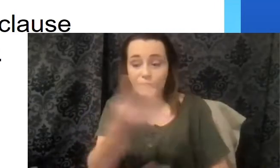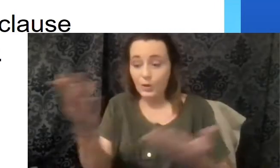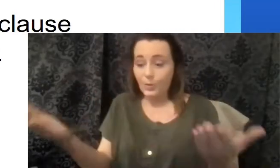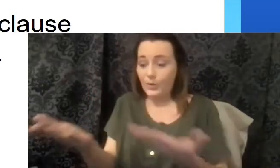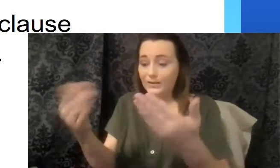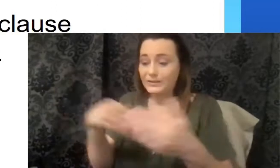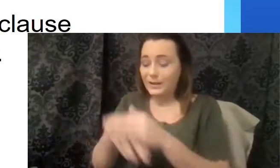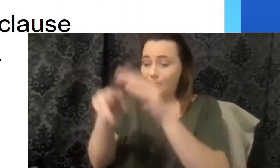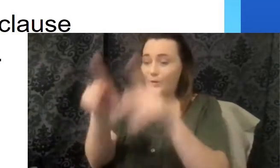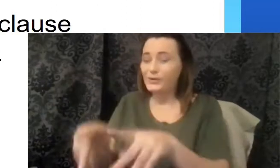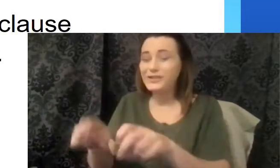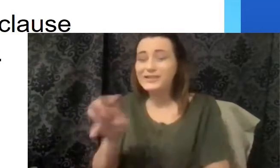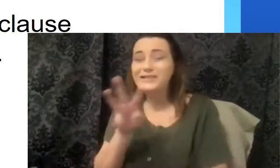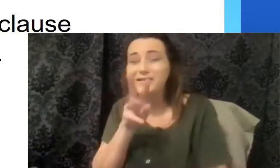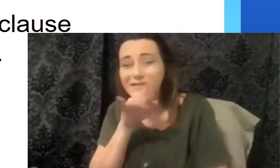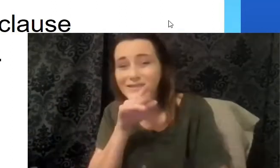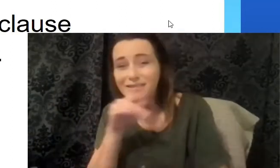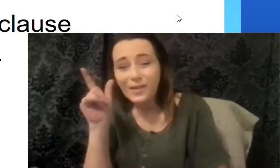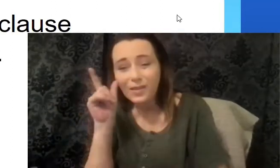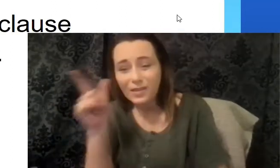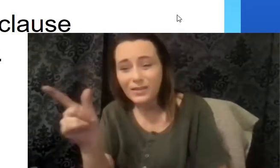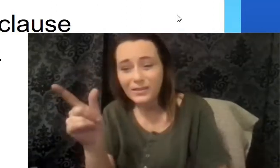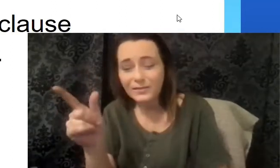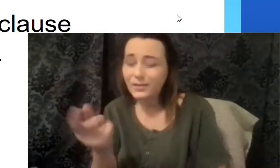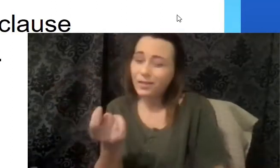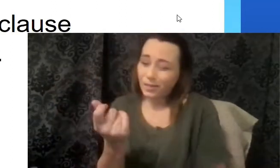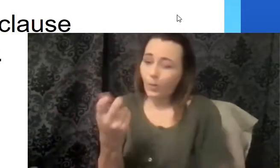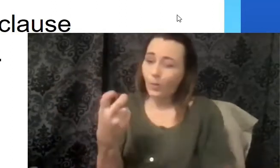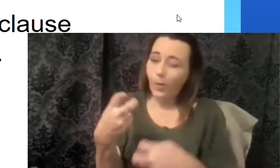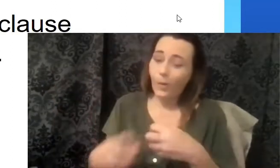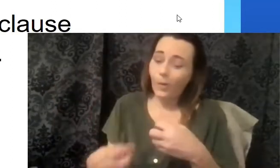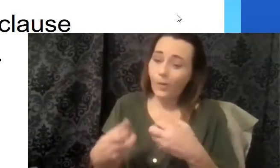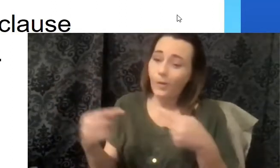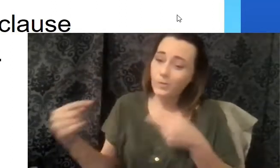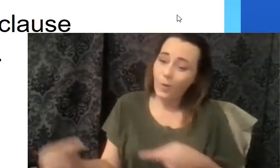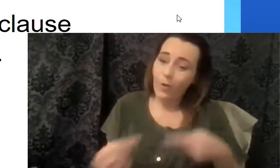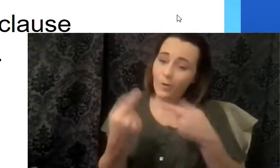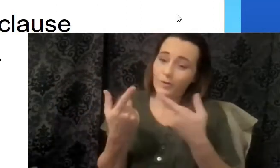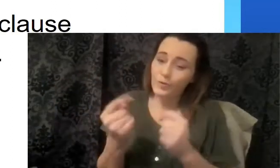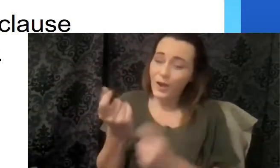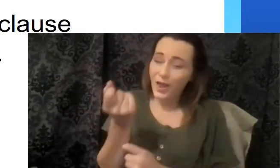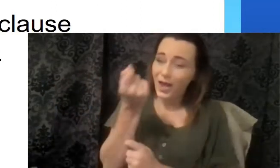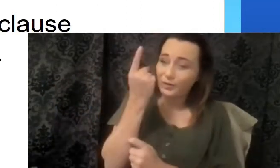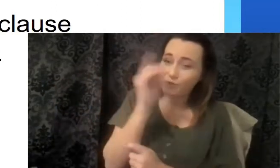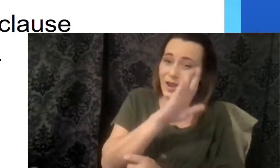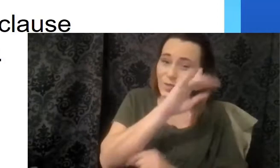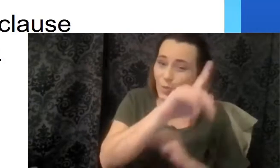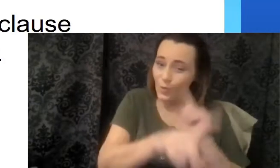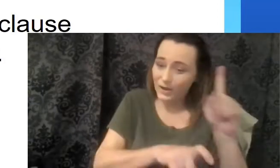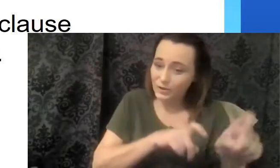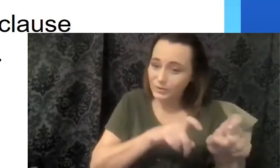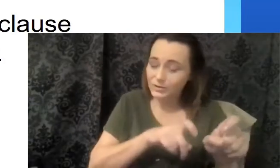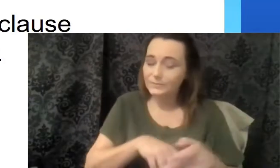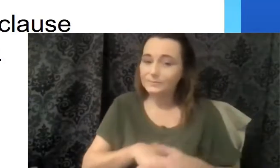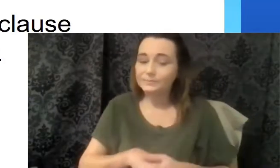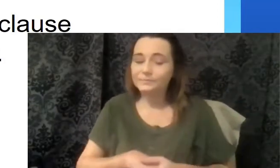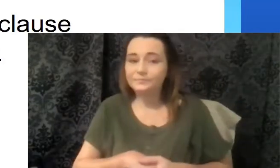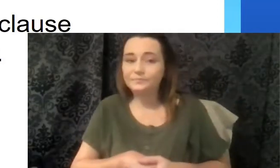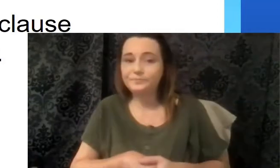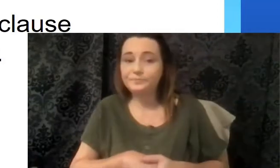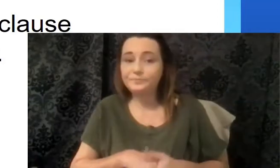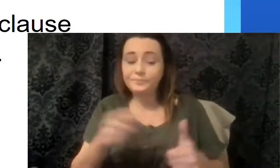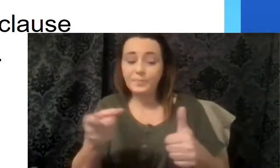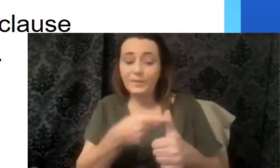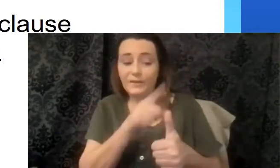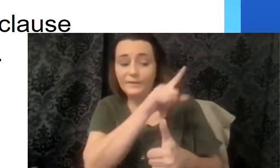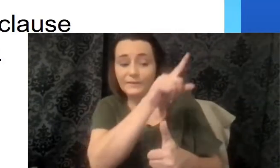could speak up, it's a little hard. I'm trying to understand your questions. The first question I